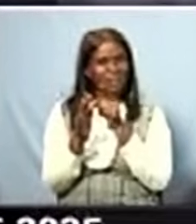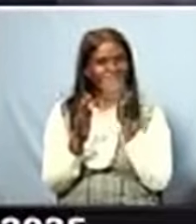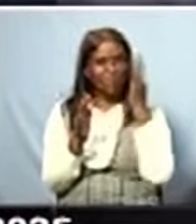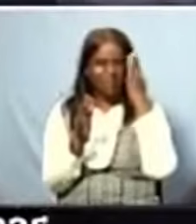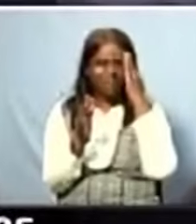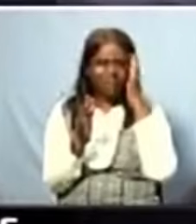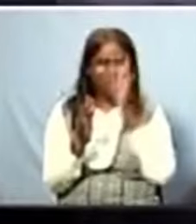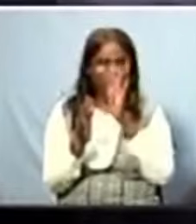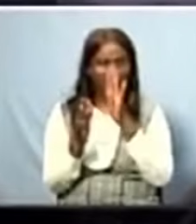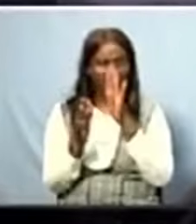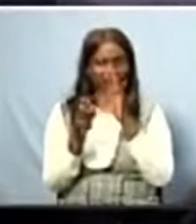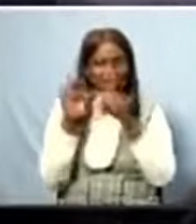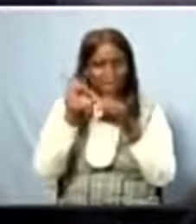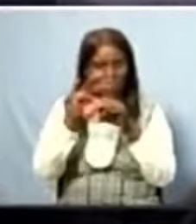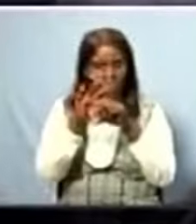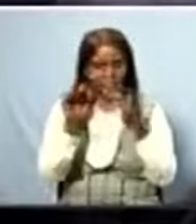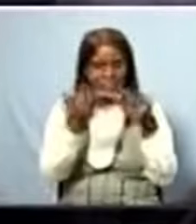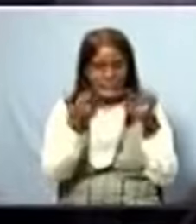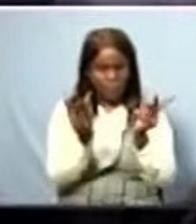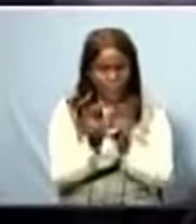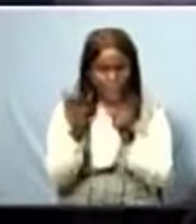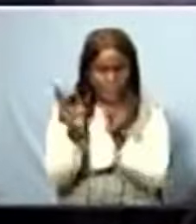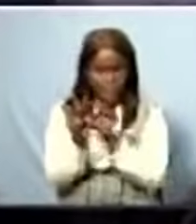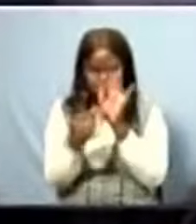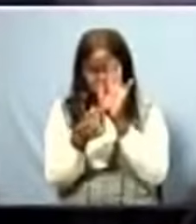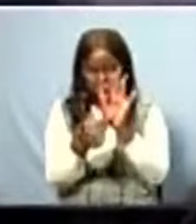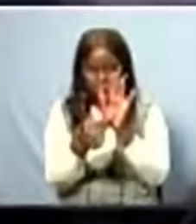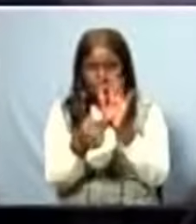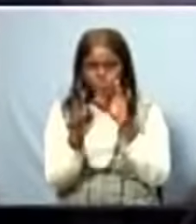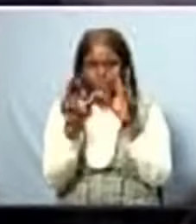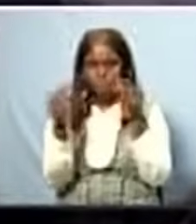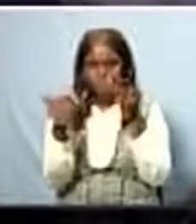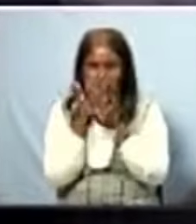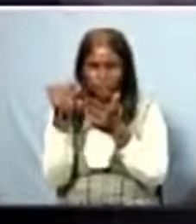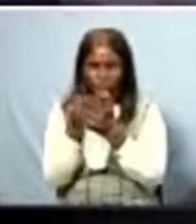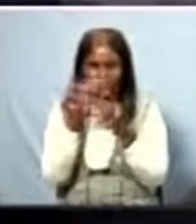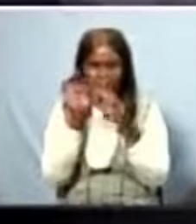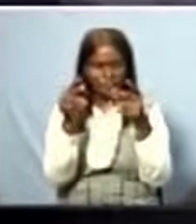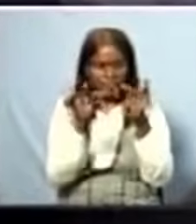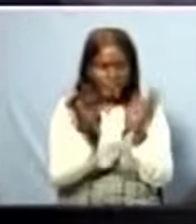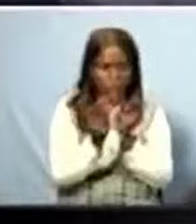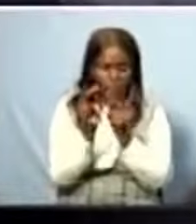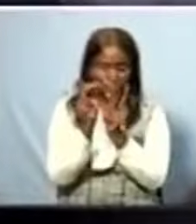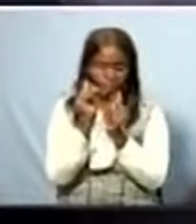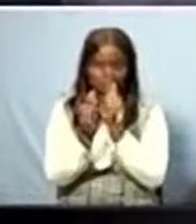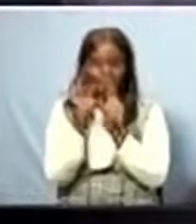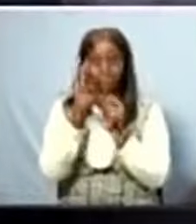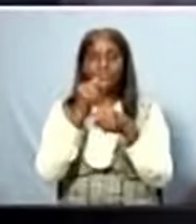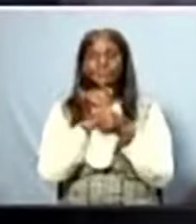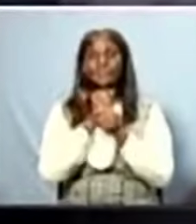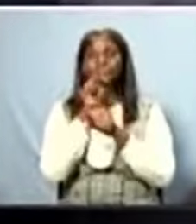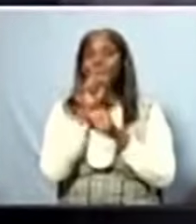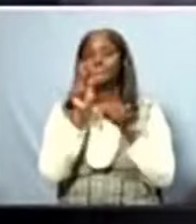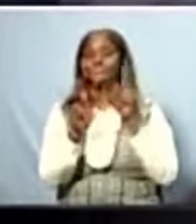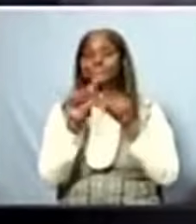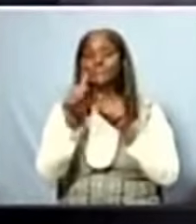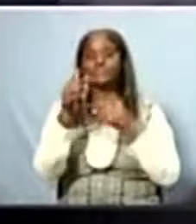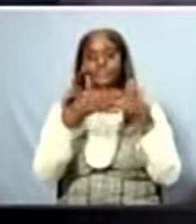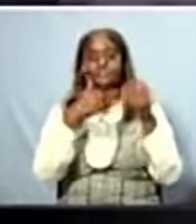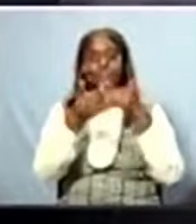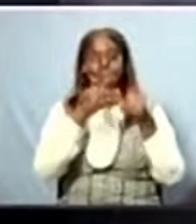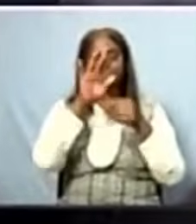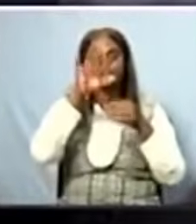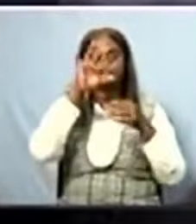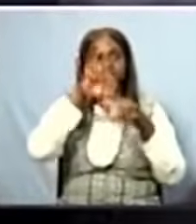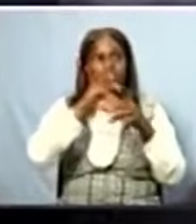taking polling stations, indicating new polling stations that would make people easily cast their